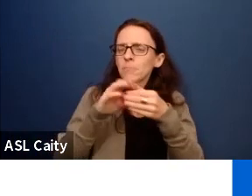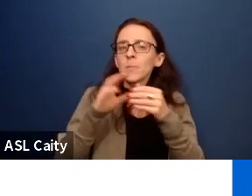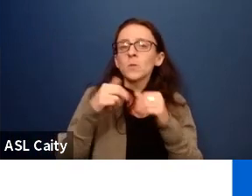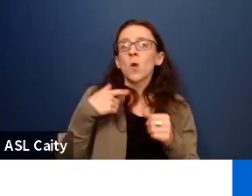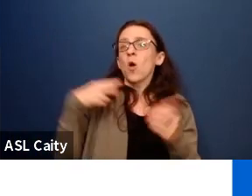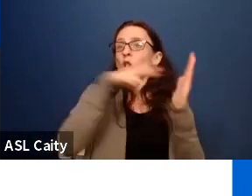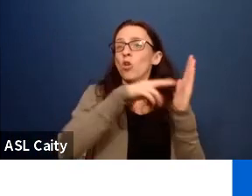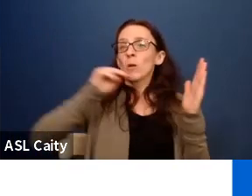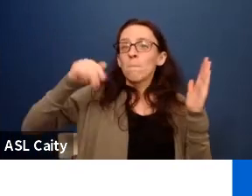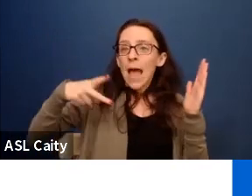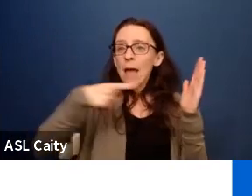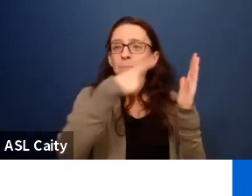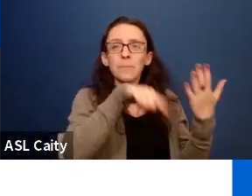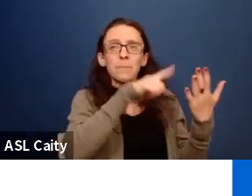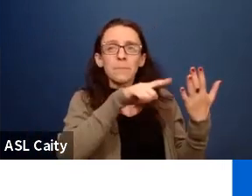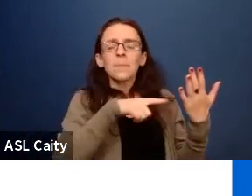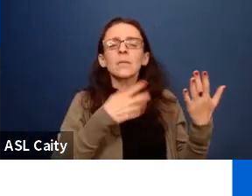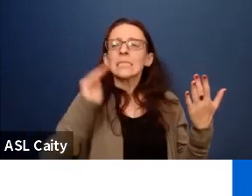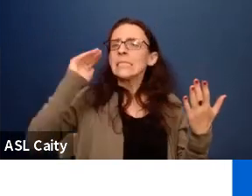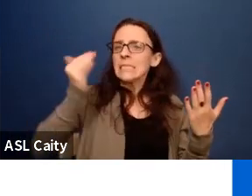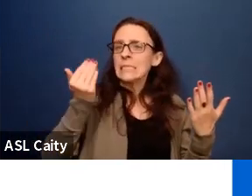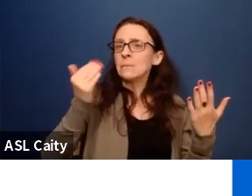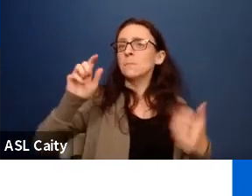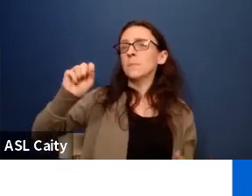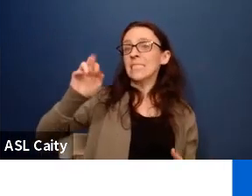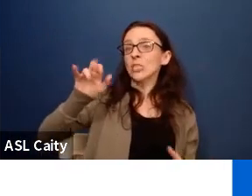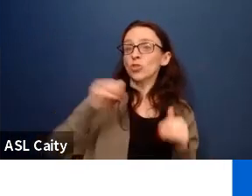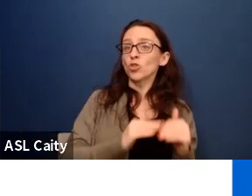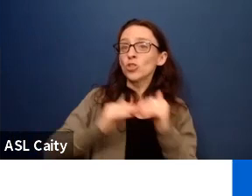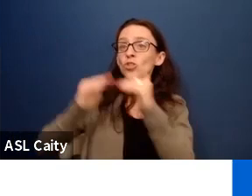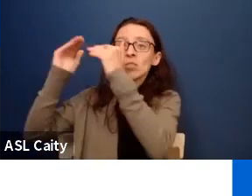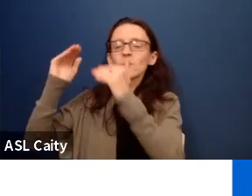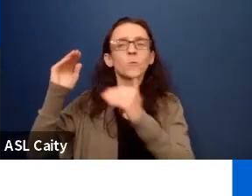would suggest that the tiers would not